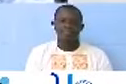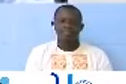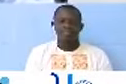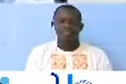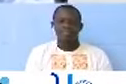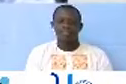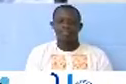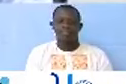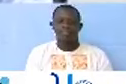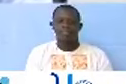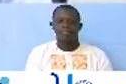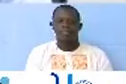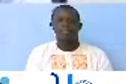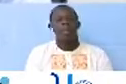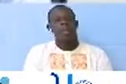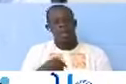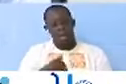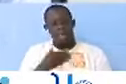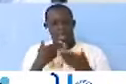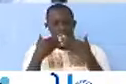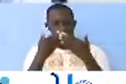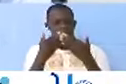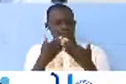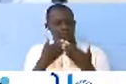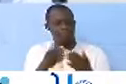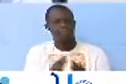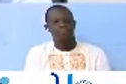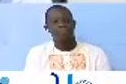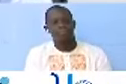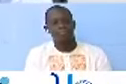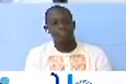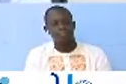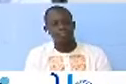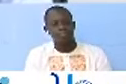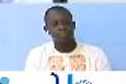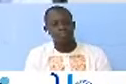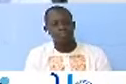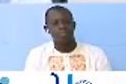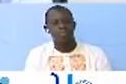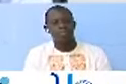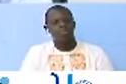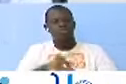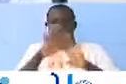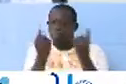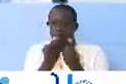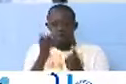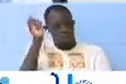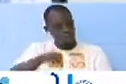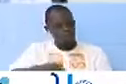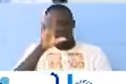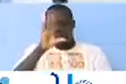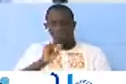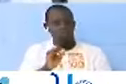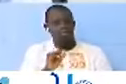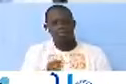Tenten. Kayo. I said to him. Feru falal. Something will must have to be